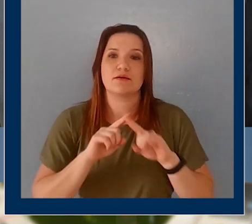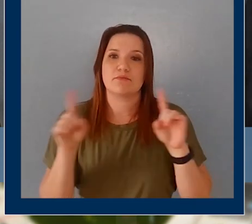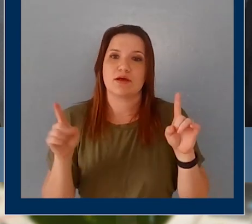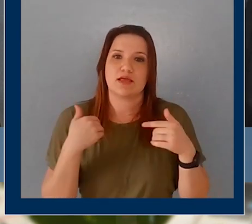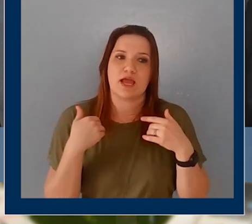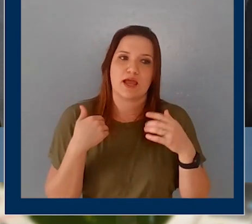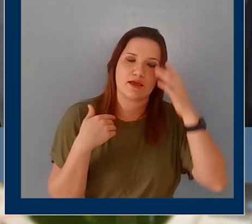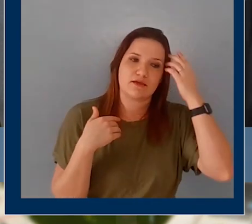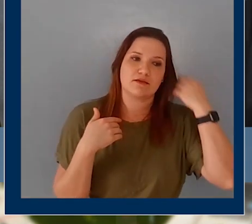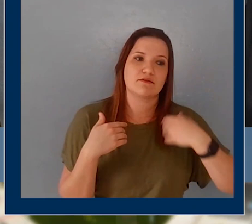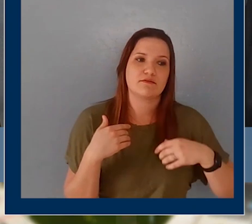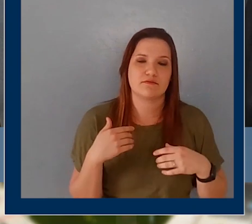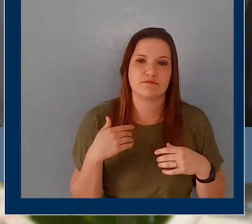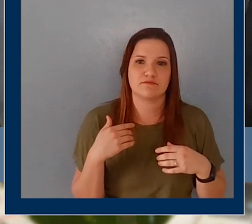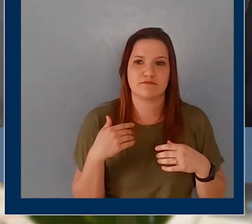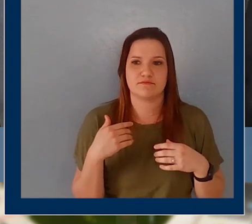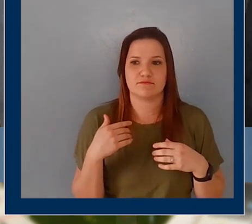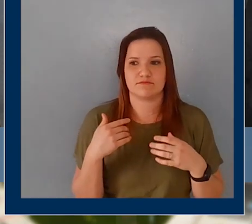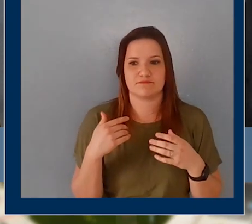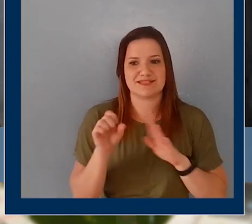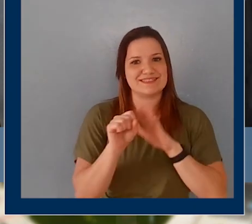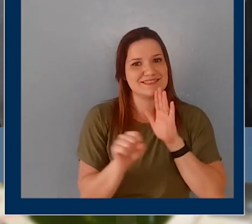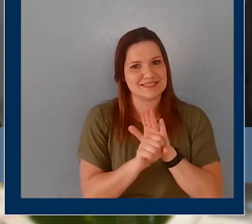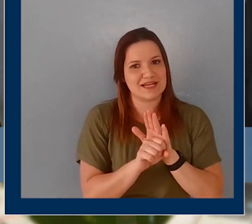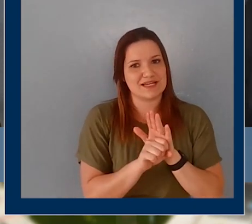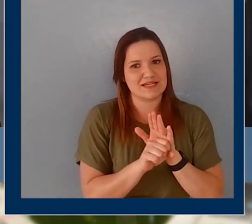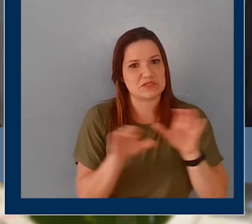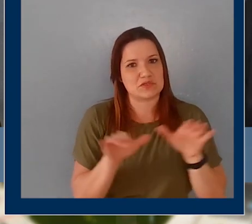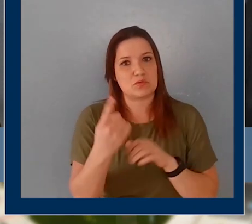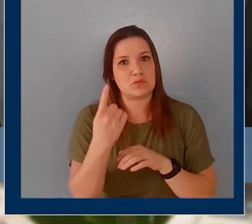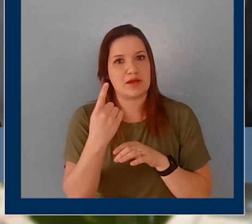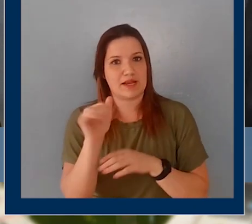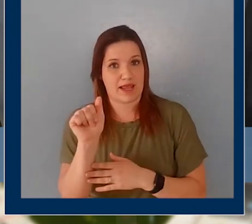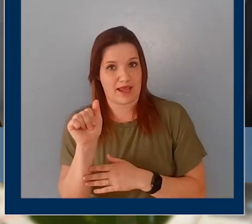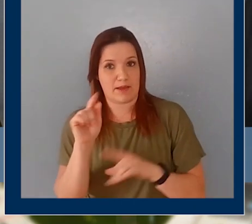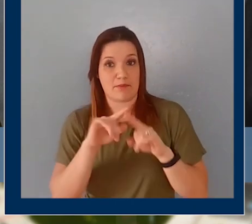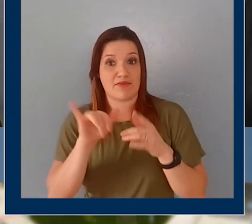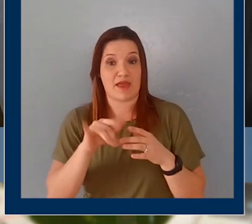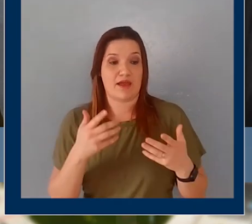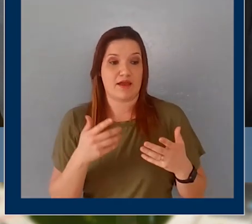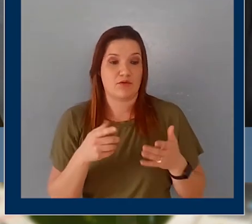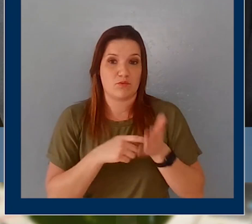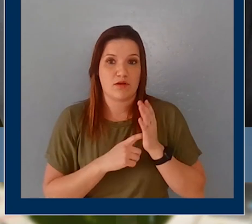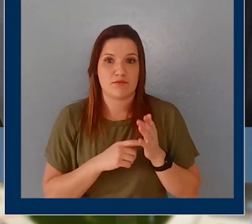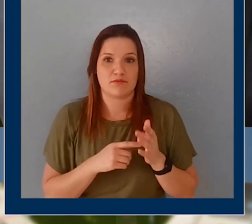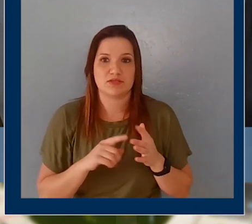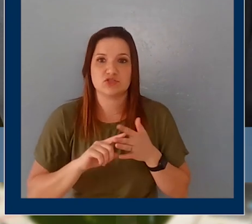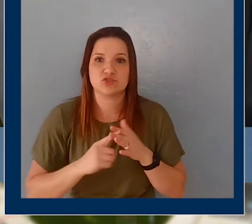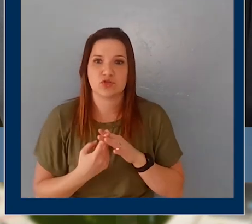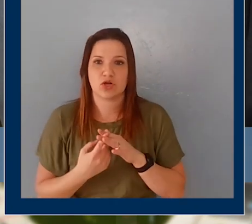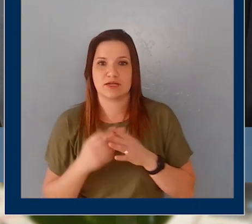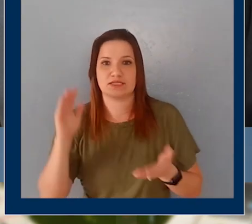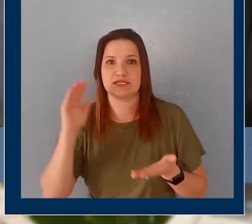they have an obligation by the state to first get through 1A. But that demand is kind of starting